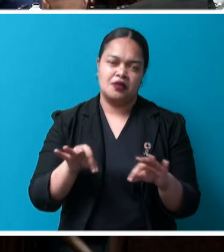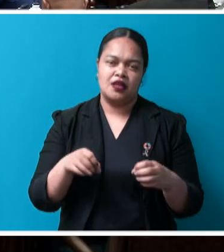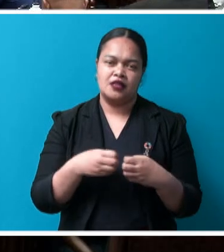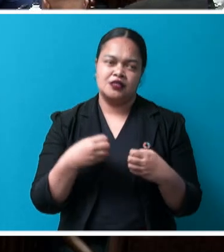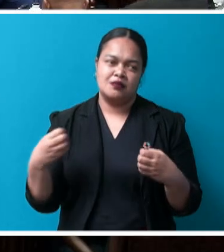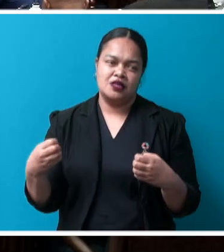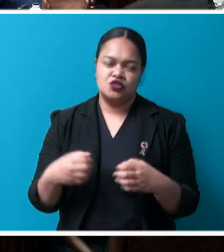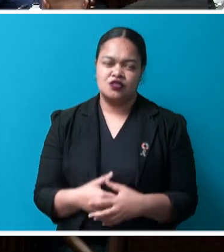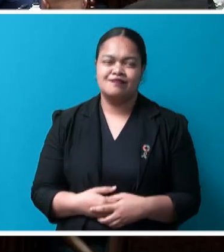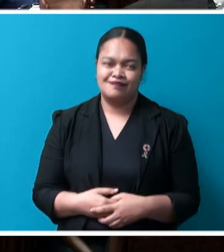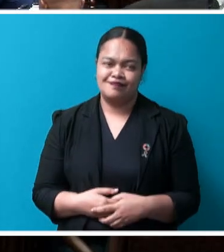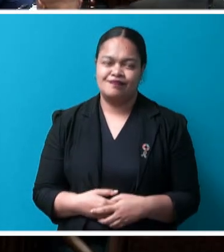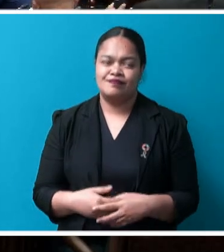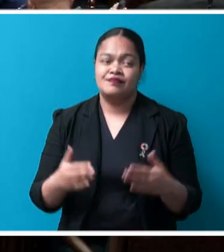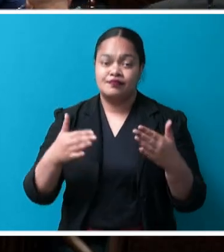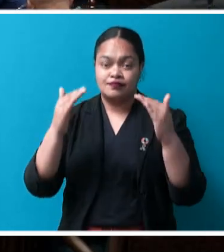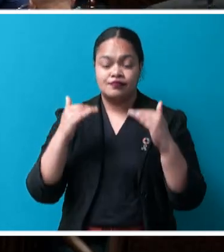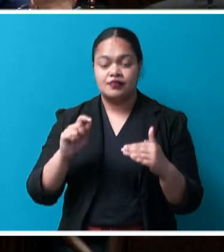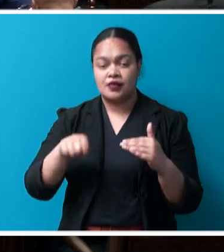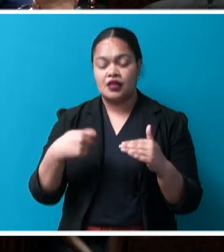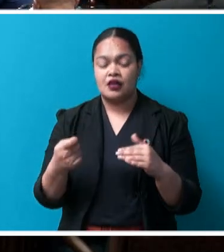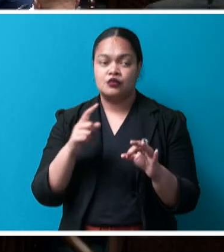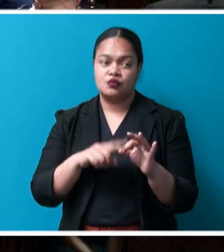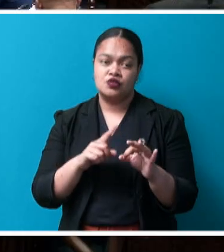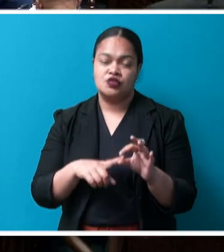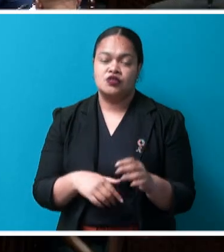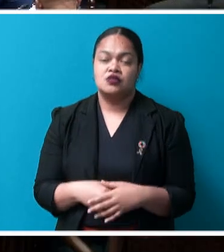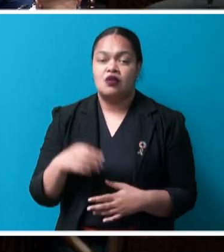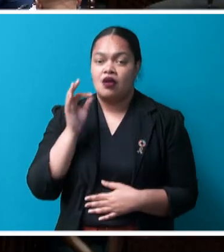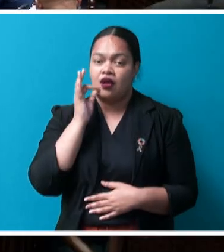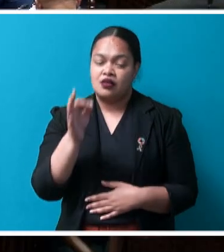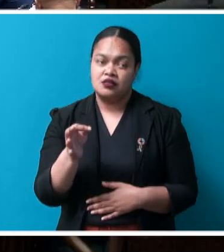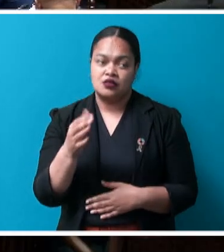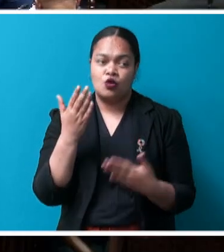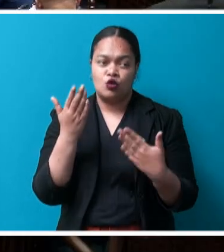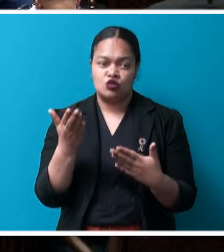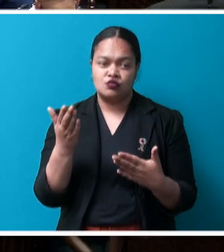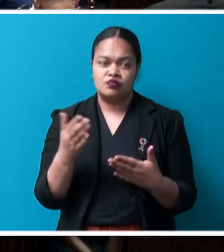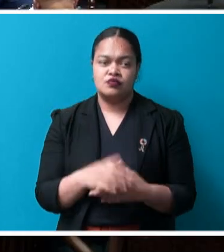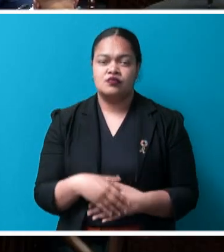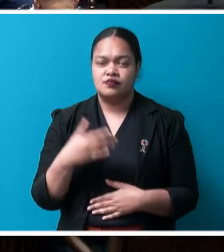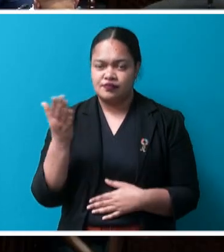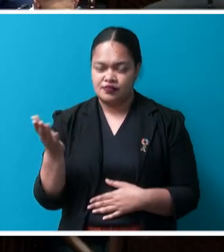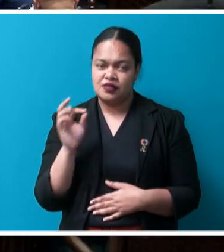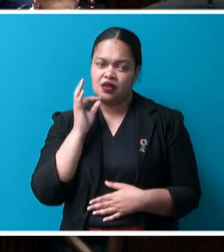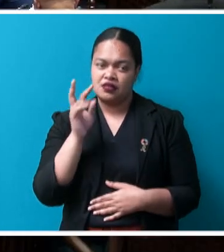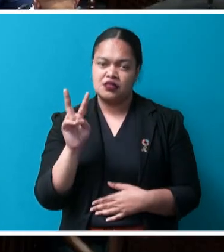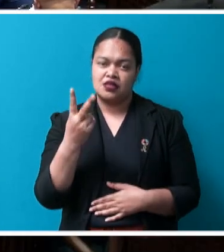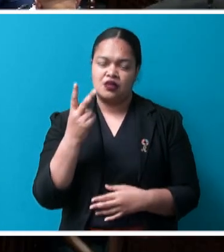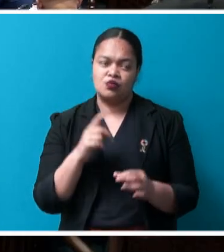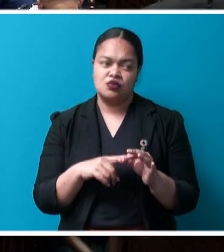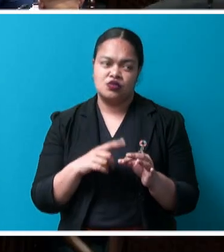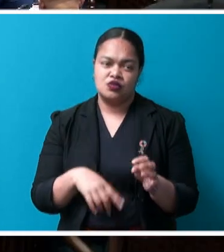Chair, we'll move on to the next question. I will ask Honourable Elvin Maharaj to ask the second oral question.